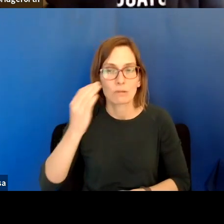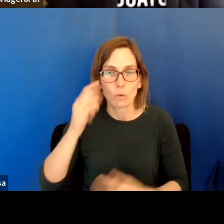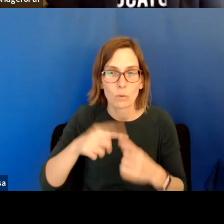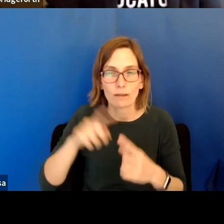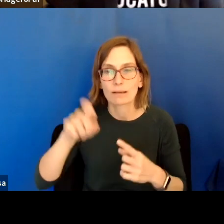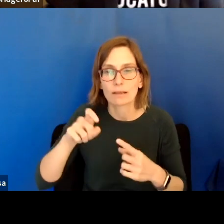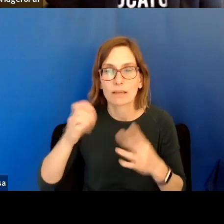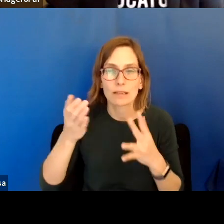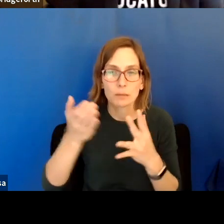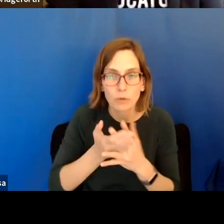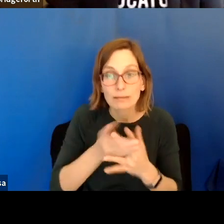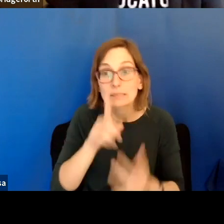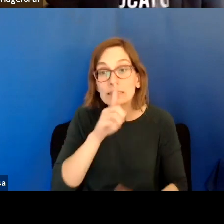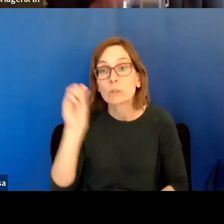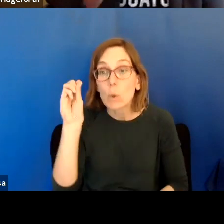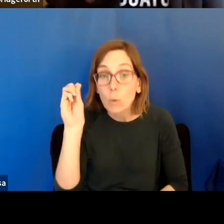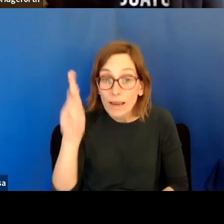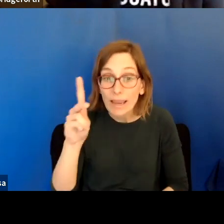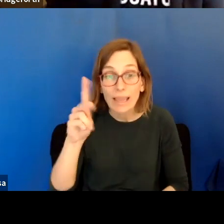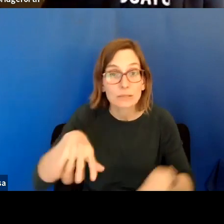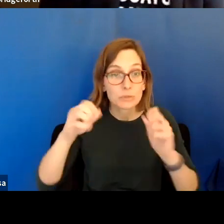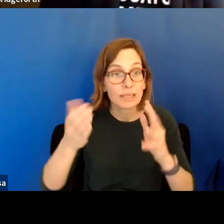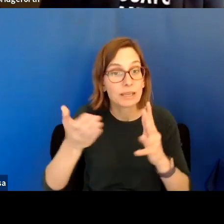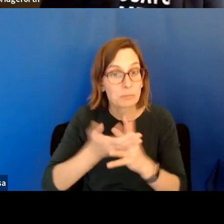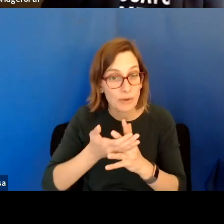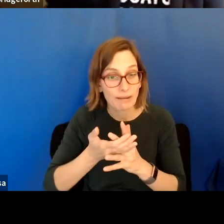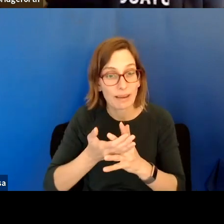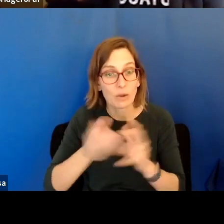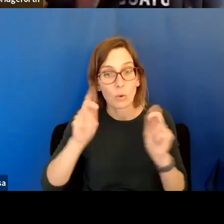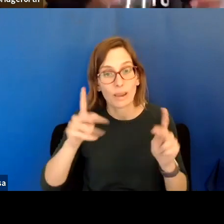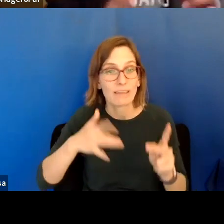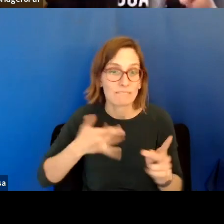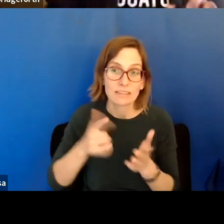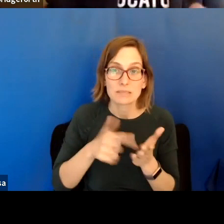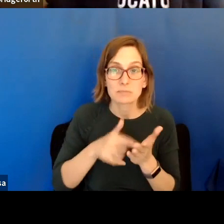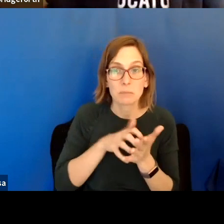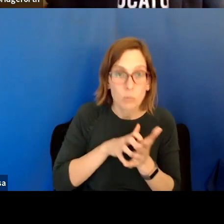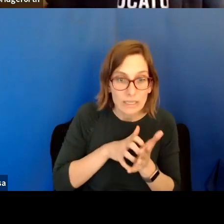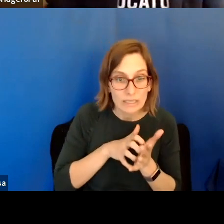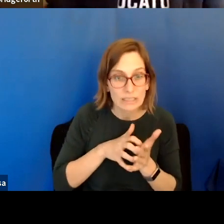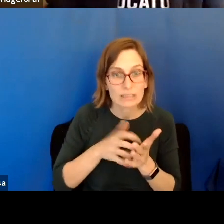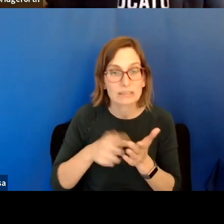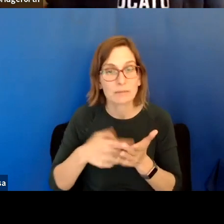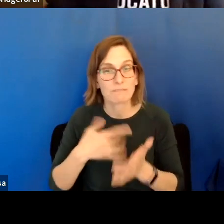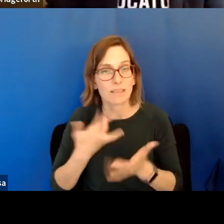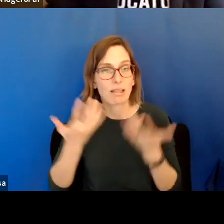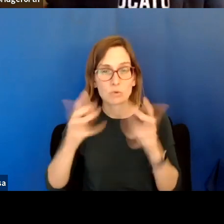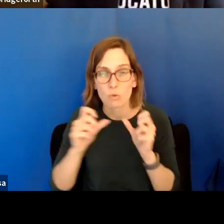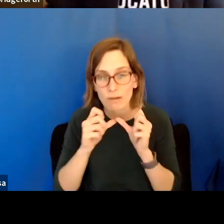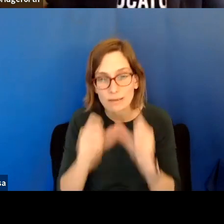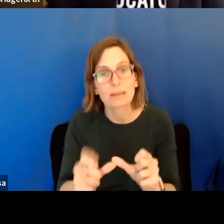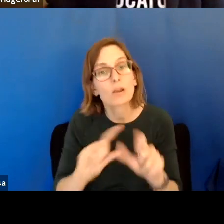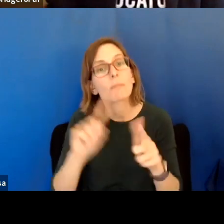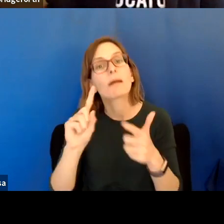okay to take a break. It is okay sometimes to feel weak. It's sometimes feeling like you don't want to continue, but then